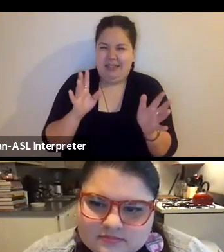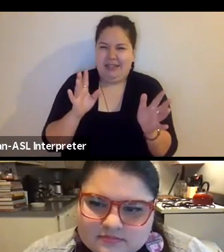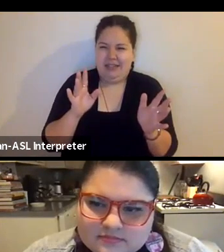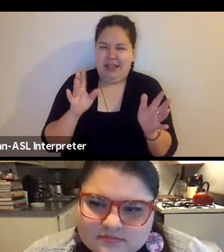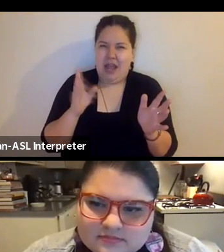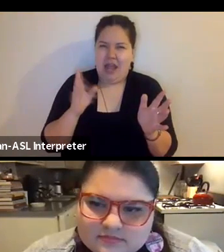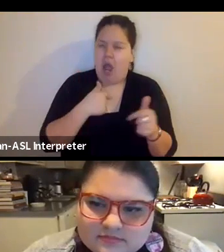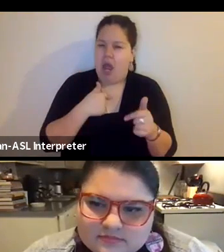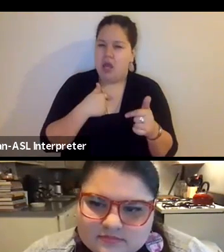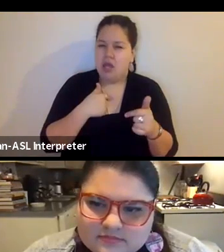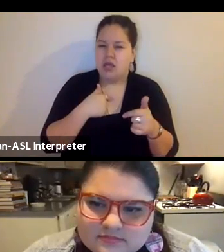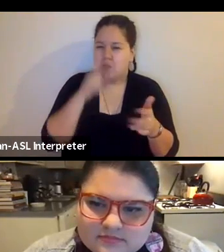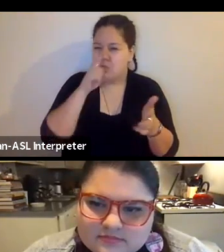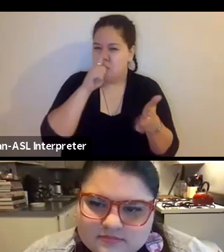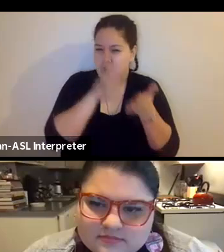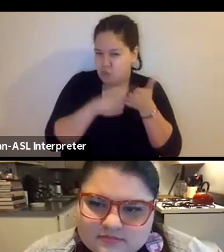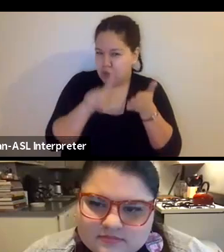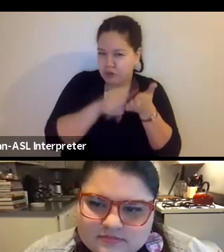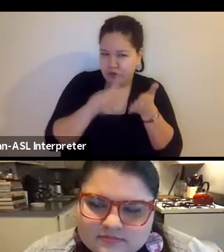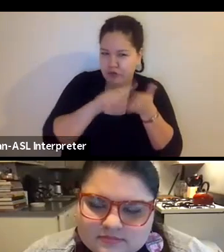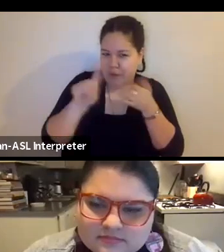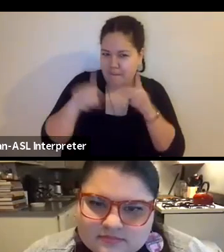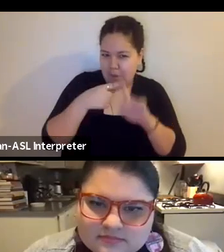this, I was doing some research on